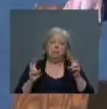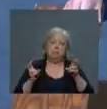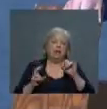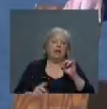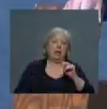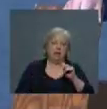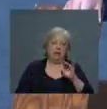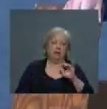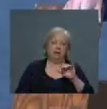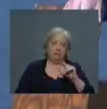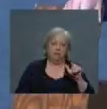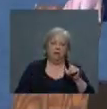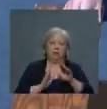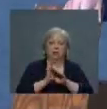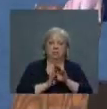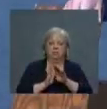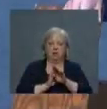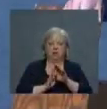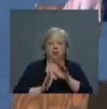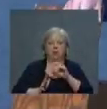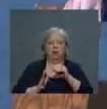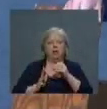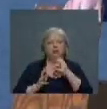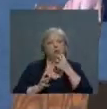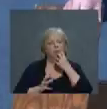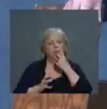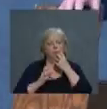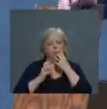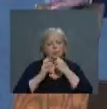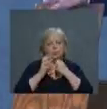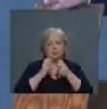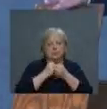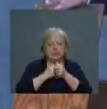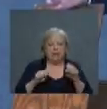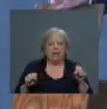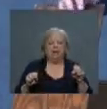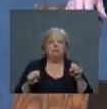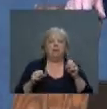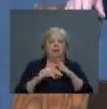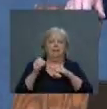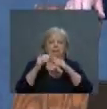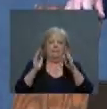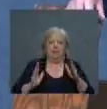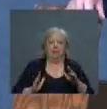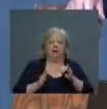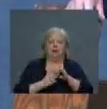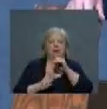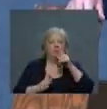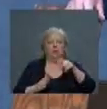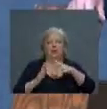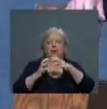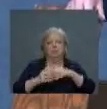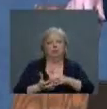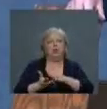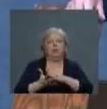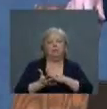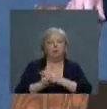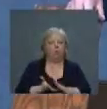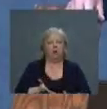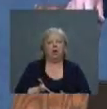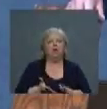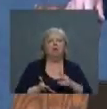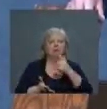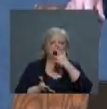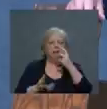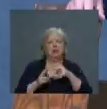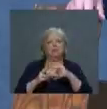to preserve structures that don't need to be, structurally don't need to be torn down because they're very